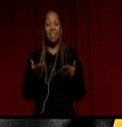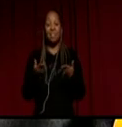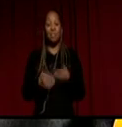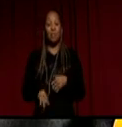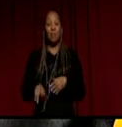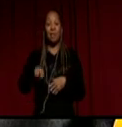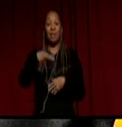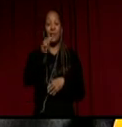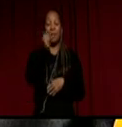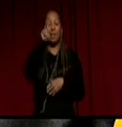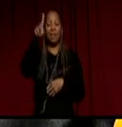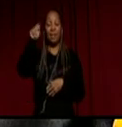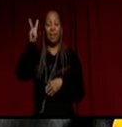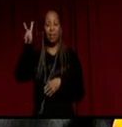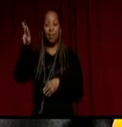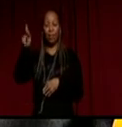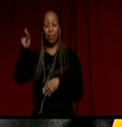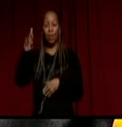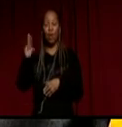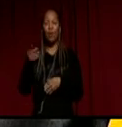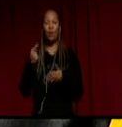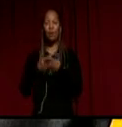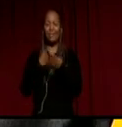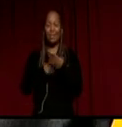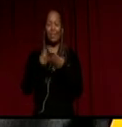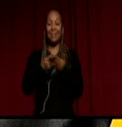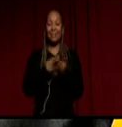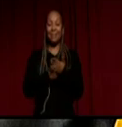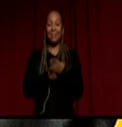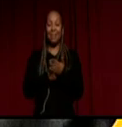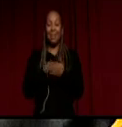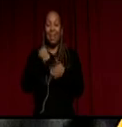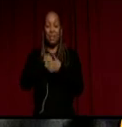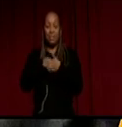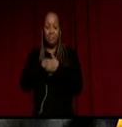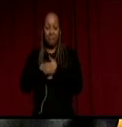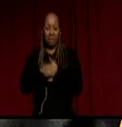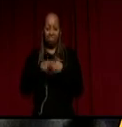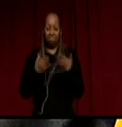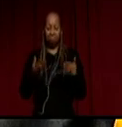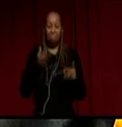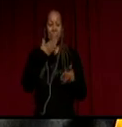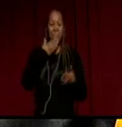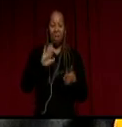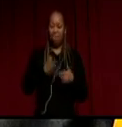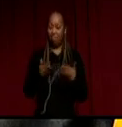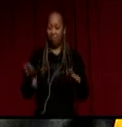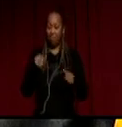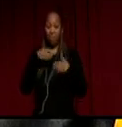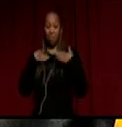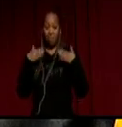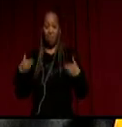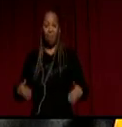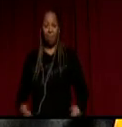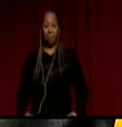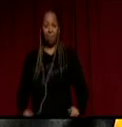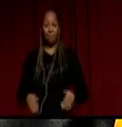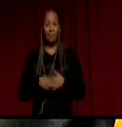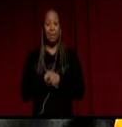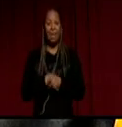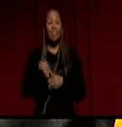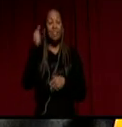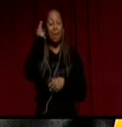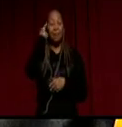was talking about, the final solution. Yeah. So they're talking about putting solutions into your body. So I really think